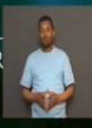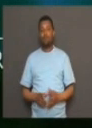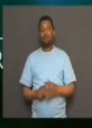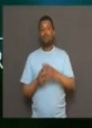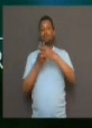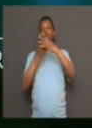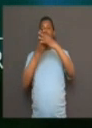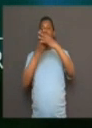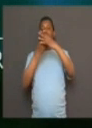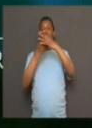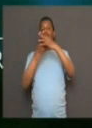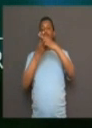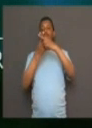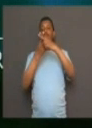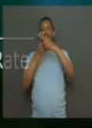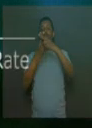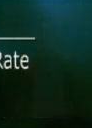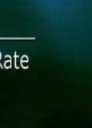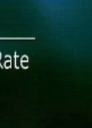Begin.